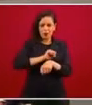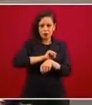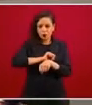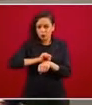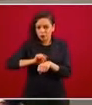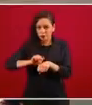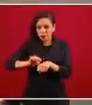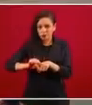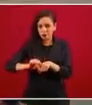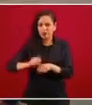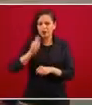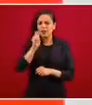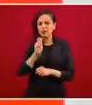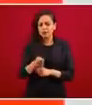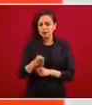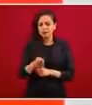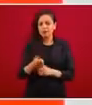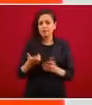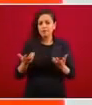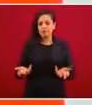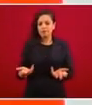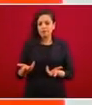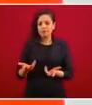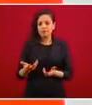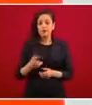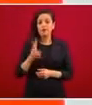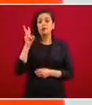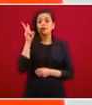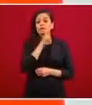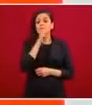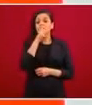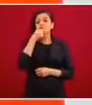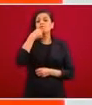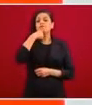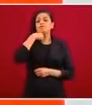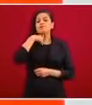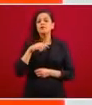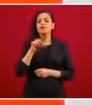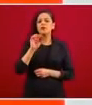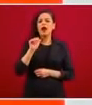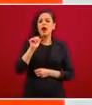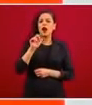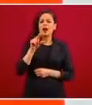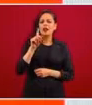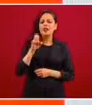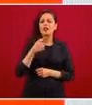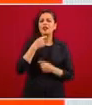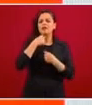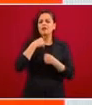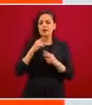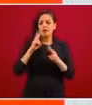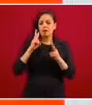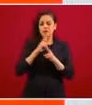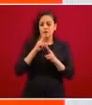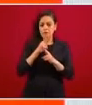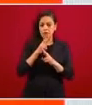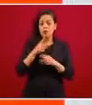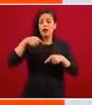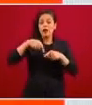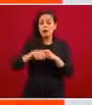the disease of COVID is a disease that causes irritation or inflammation of the